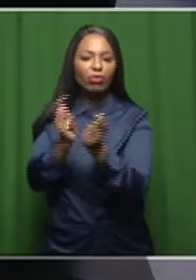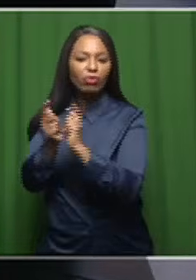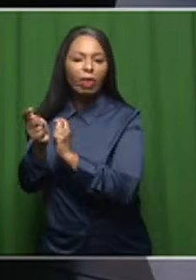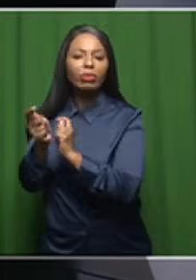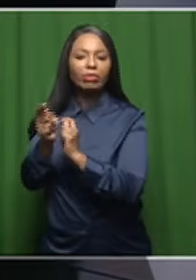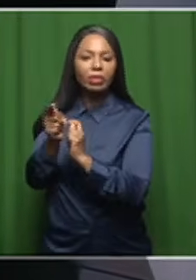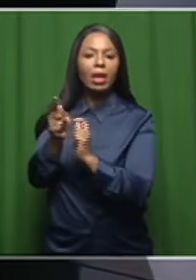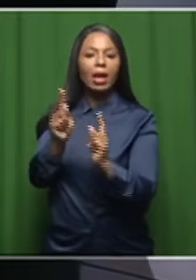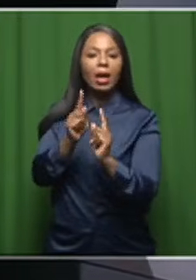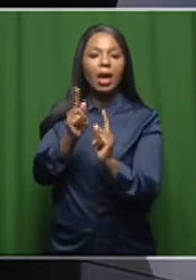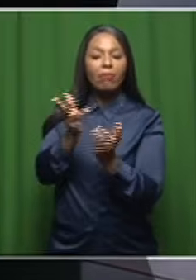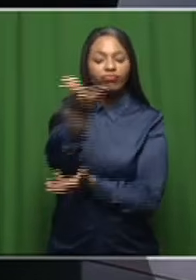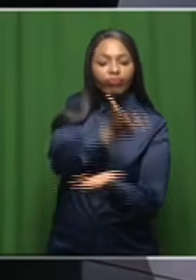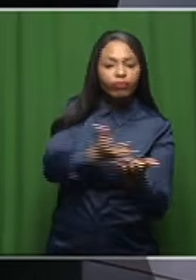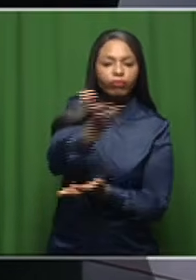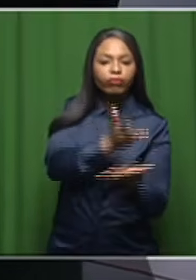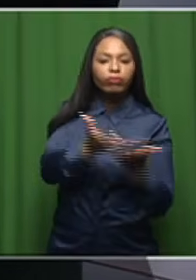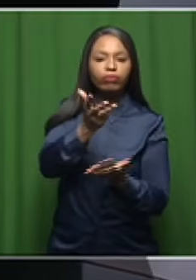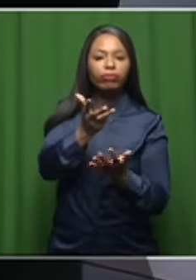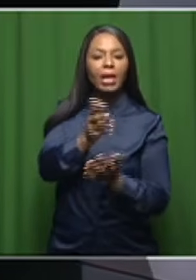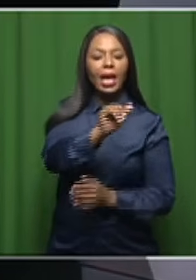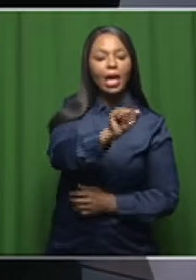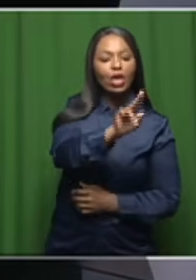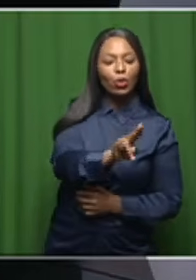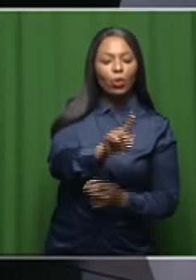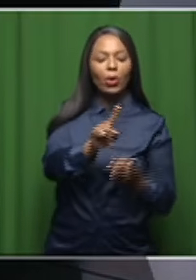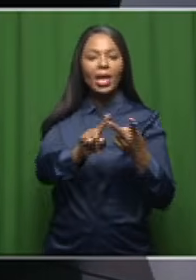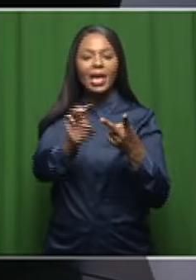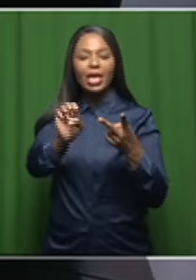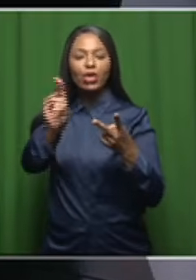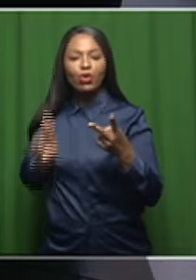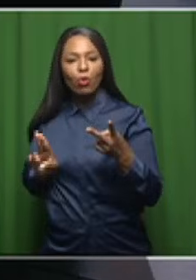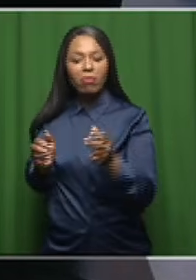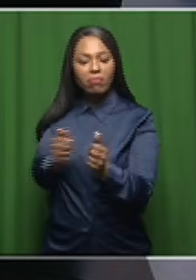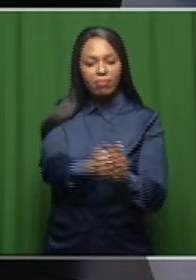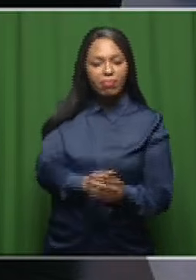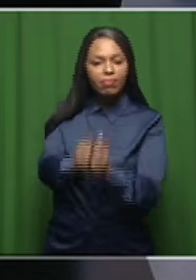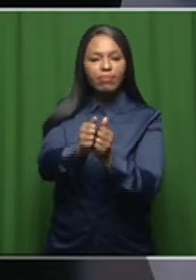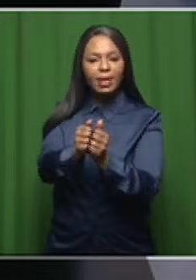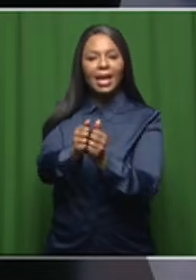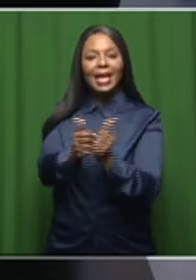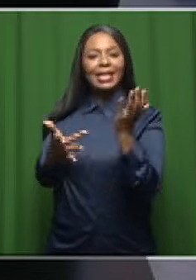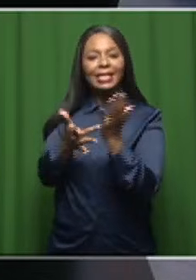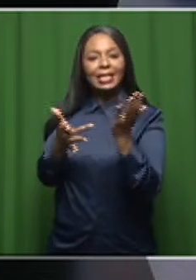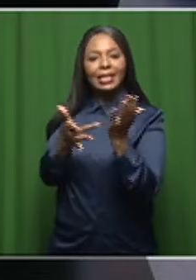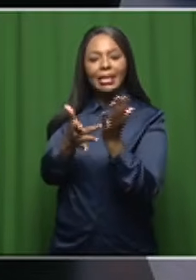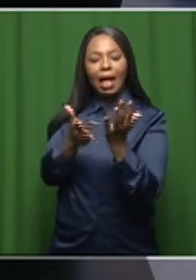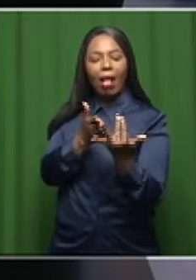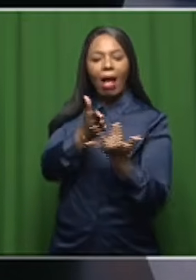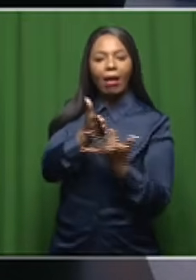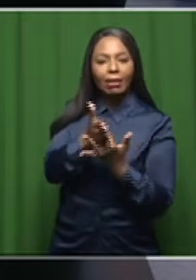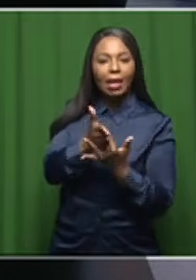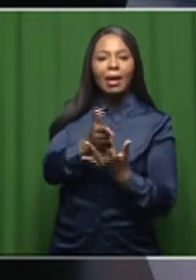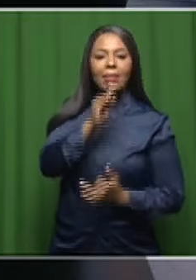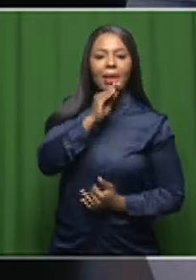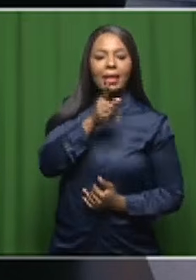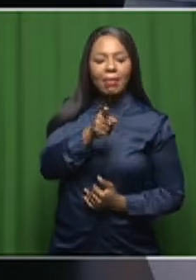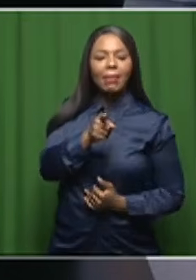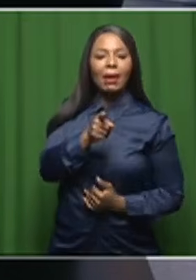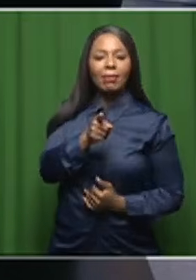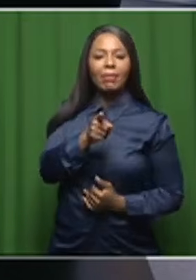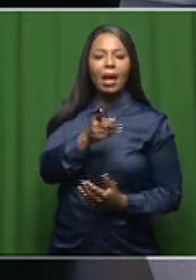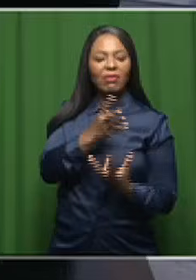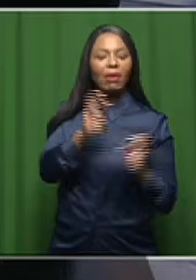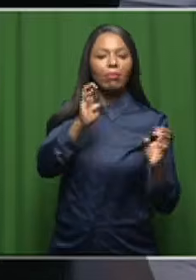having this conversation of an AU-EU passport, digital passport, a one-stop, also then flanks that conversation,